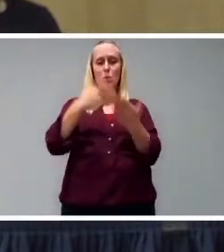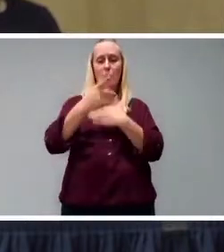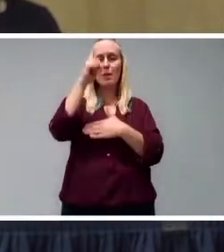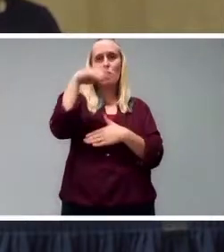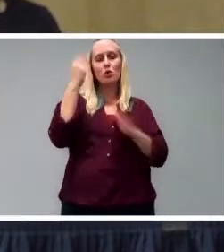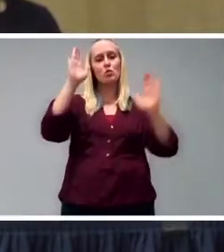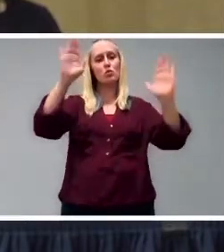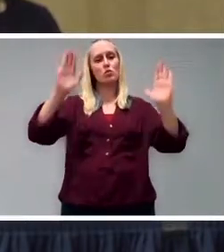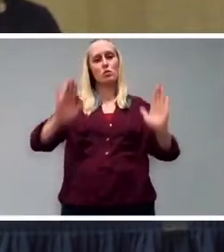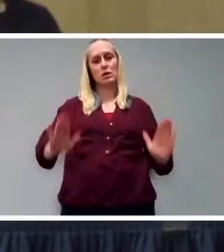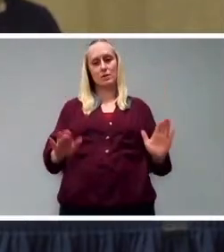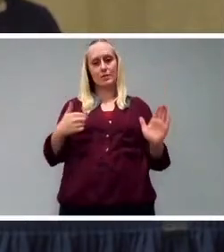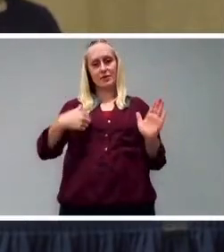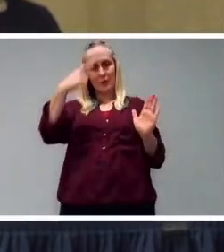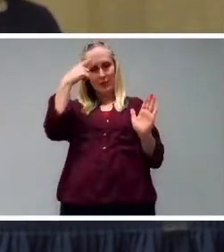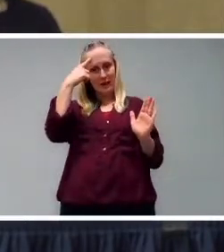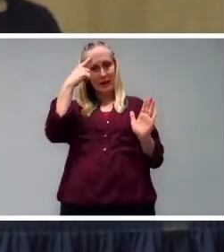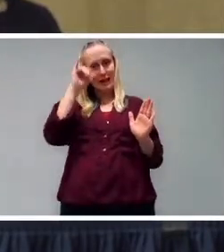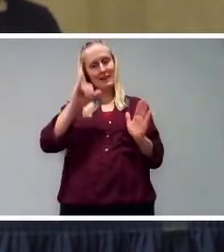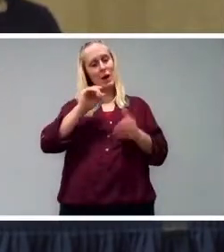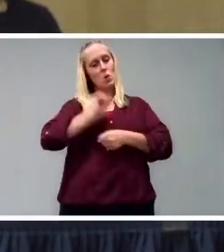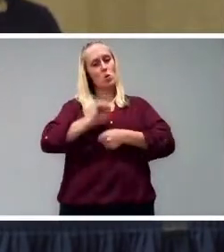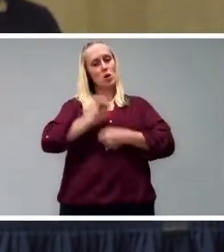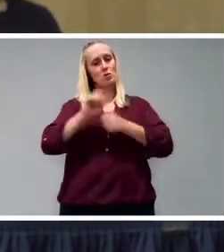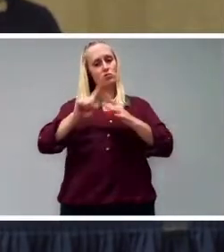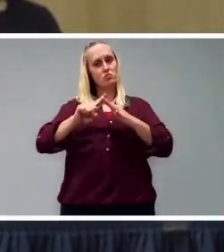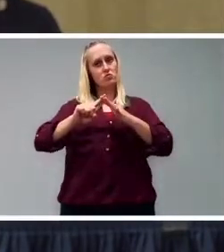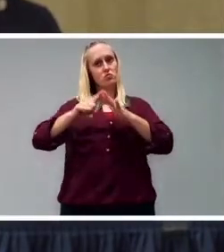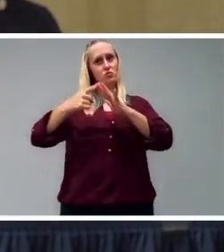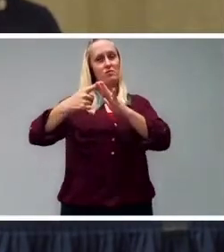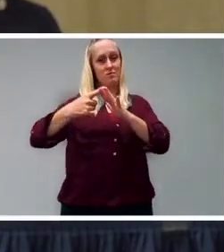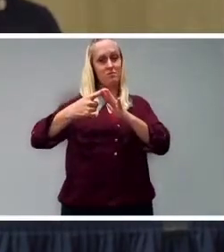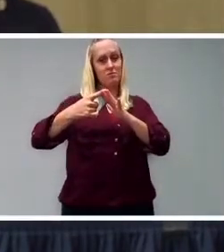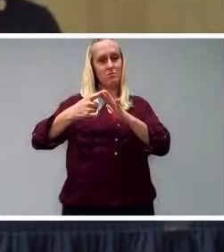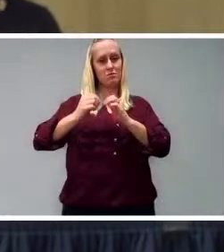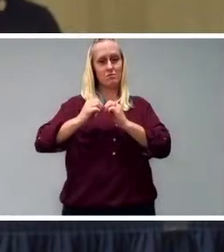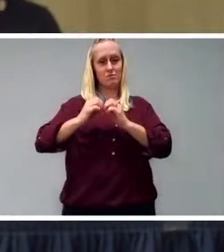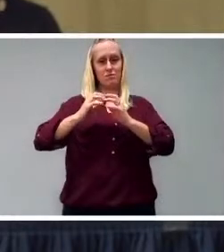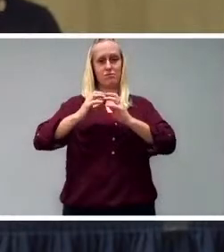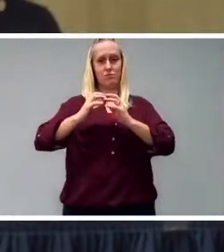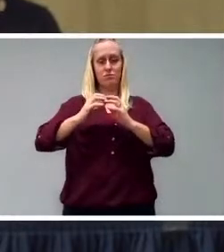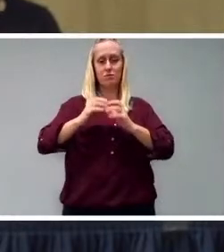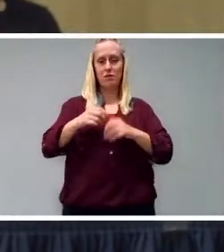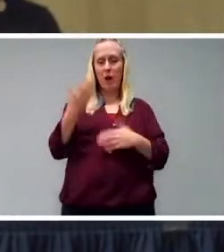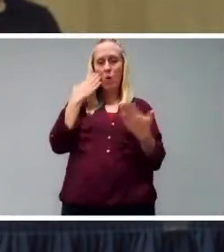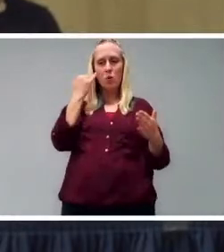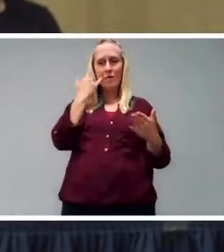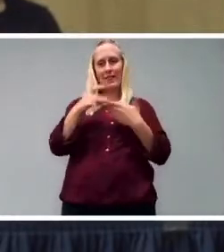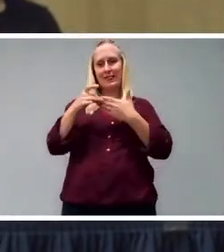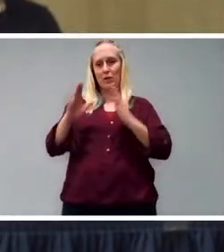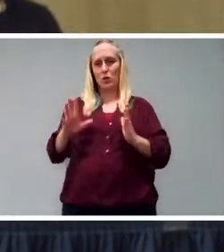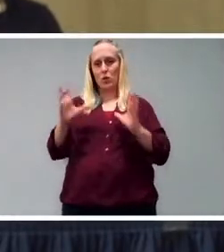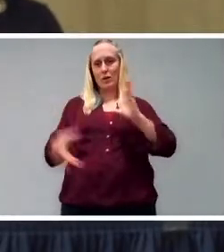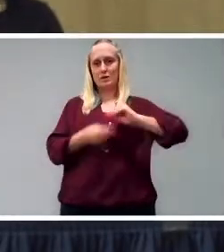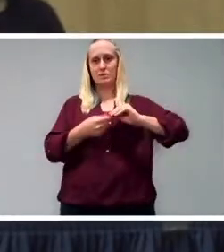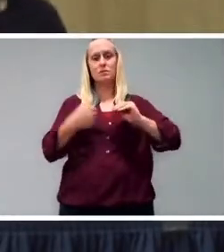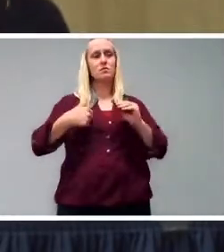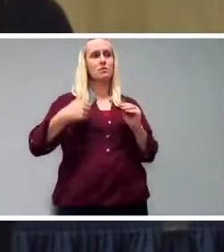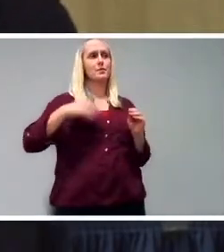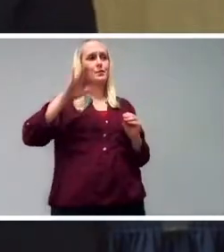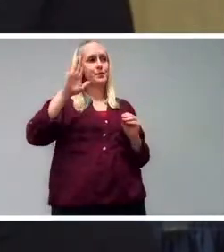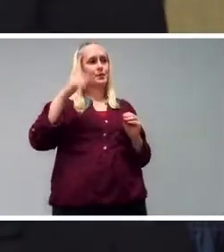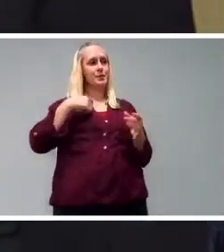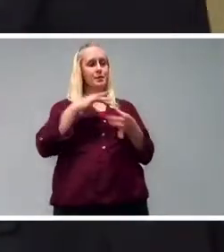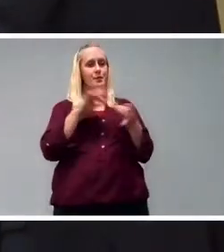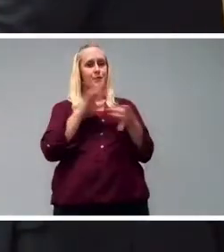I think that work is underway. I don't know if one of our leaders want to add to that or if I covered that. So I'll just make a statement about